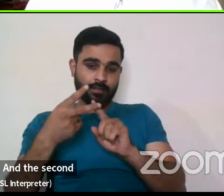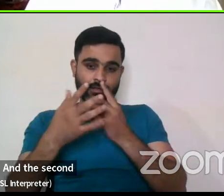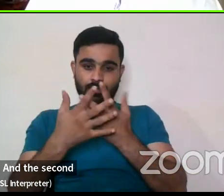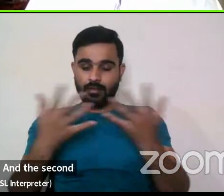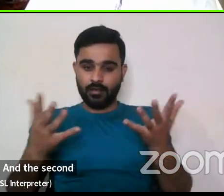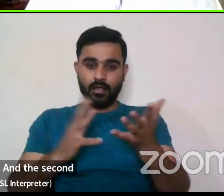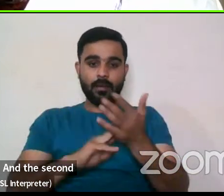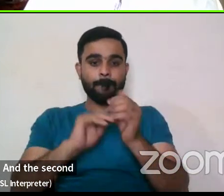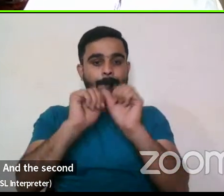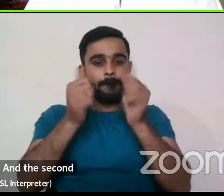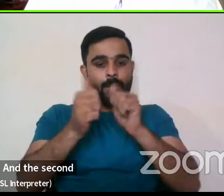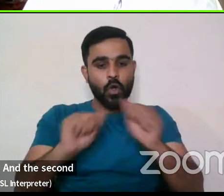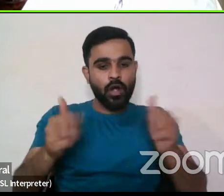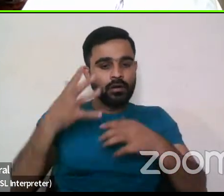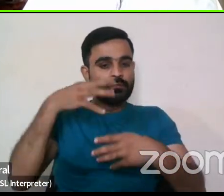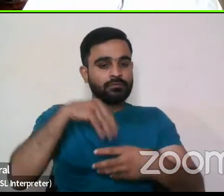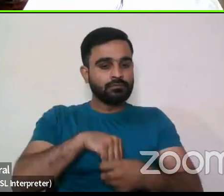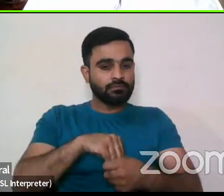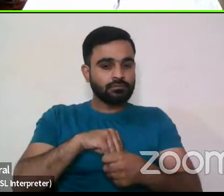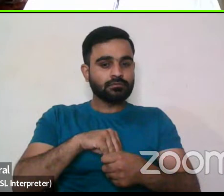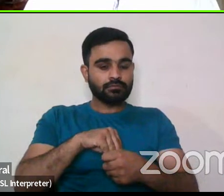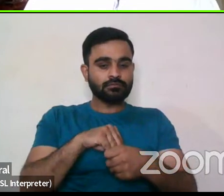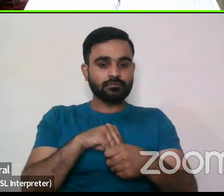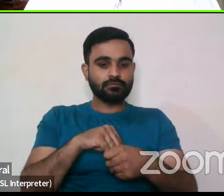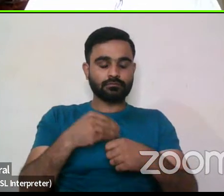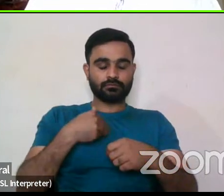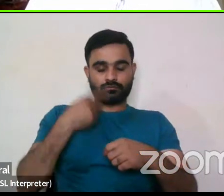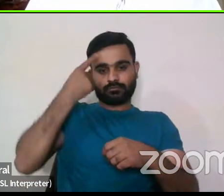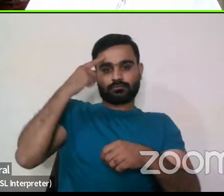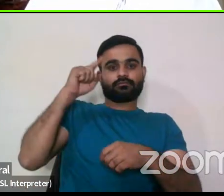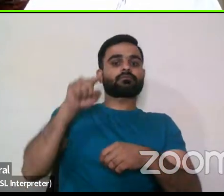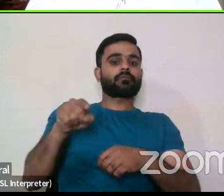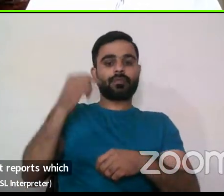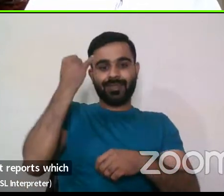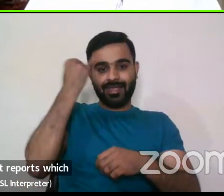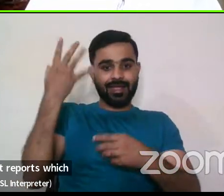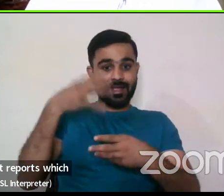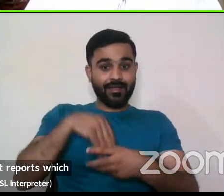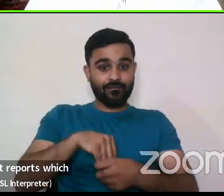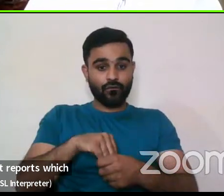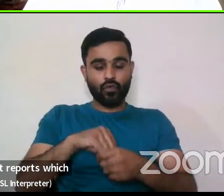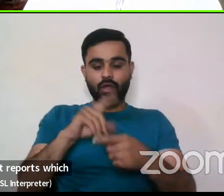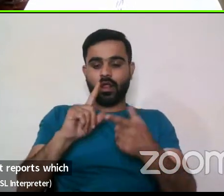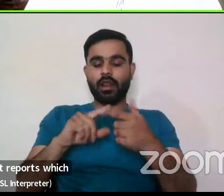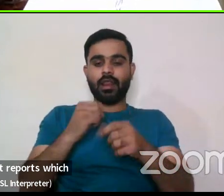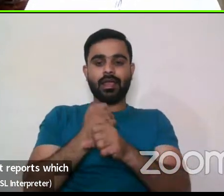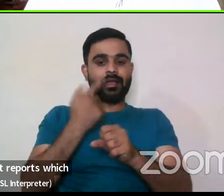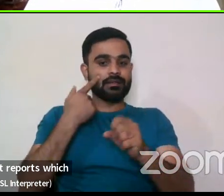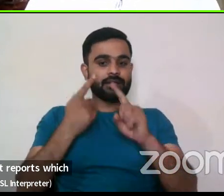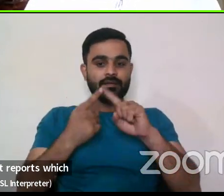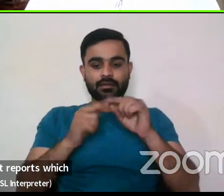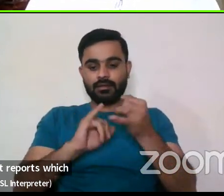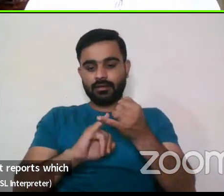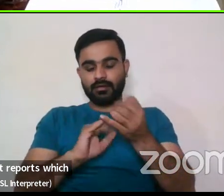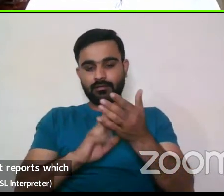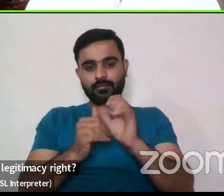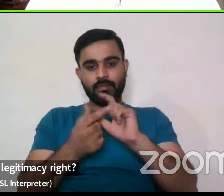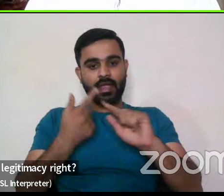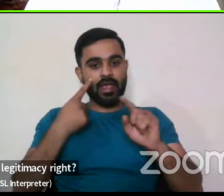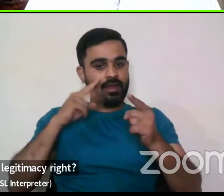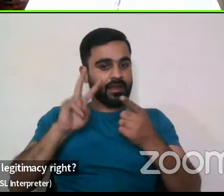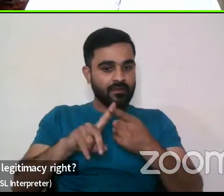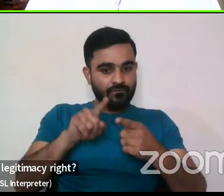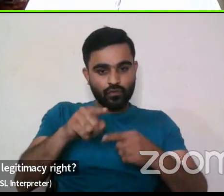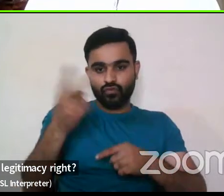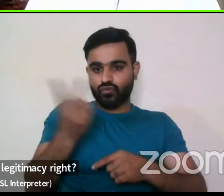theoretical model chapter puts, which captured my attention, was the idea of legitimacy. Right? And I thought both these